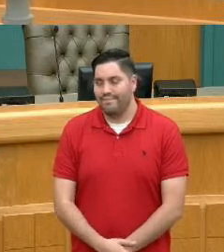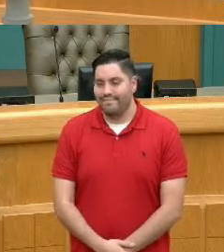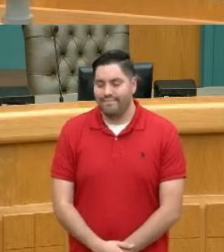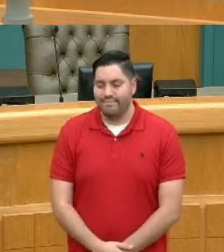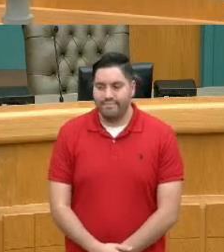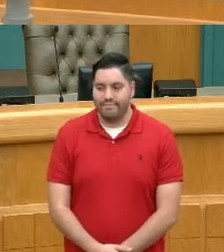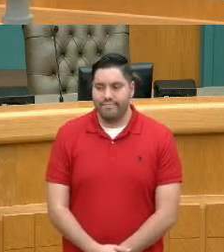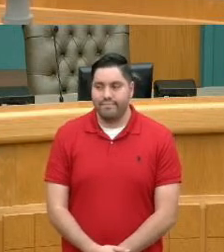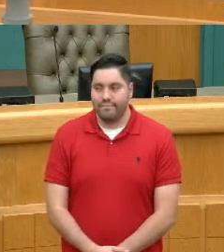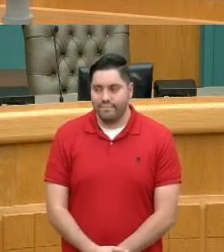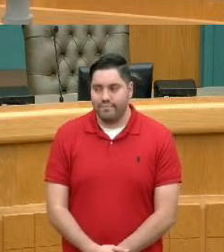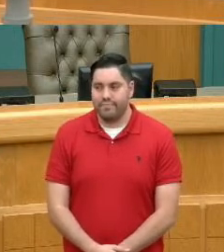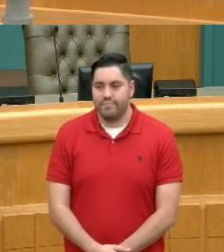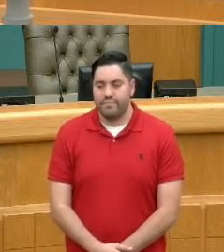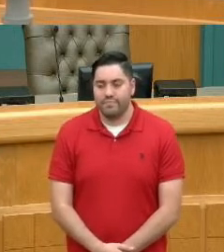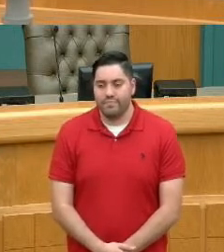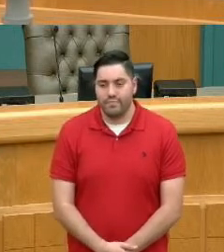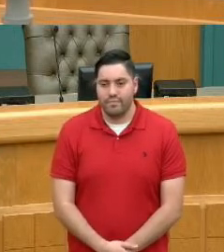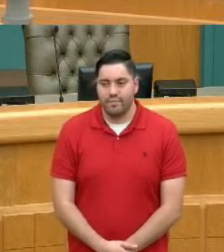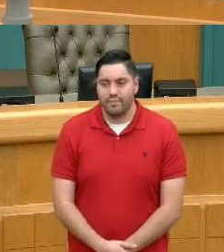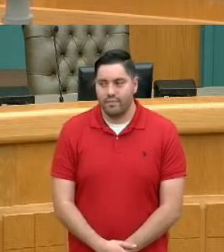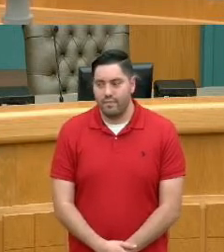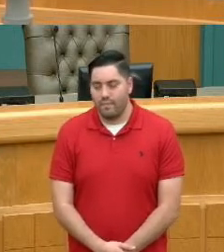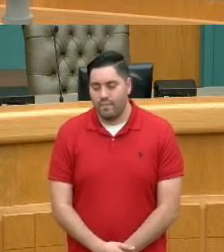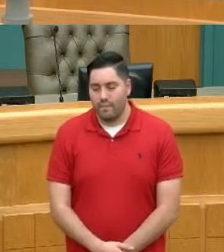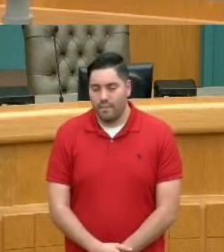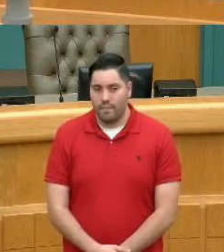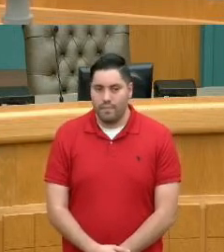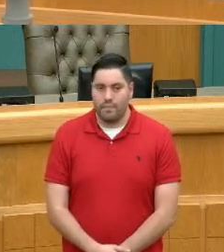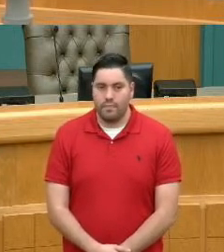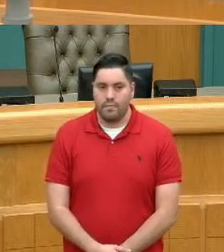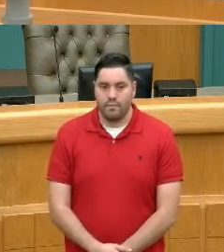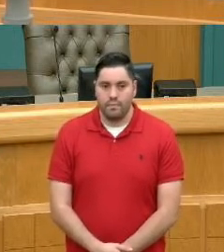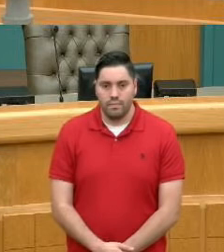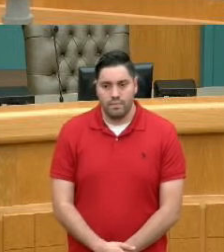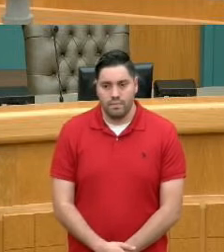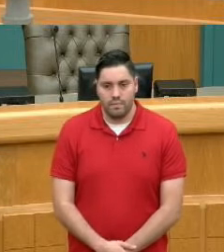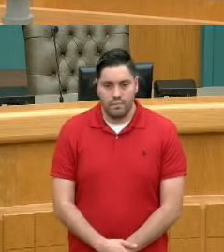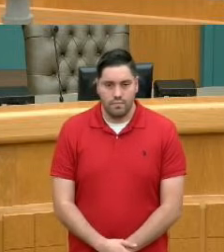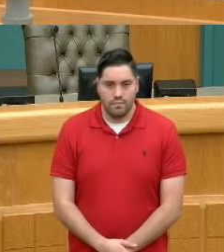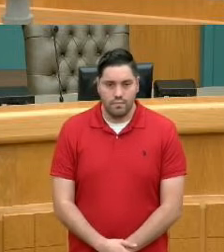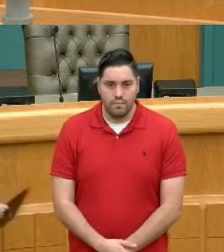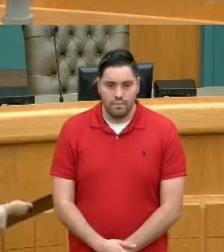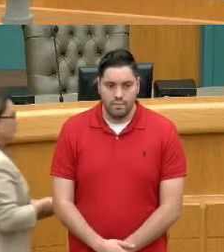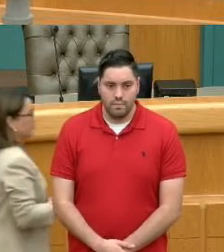total de 14 empleados están bajo cuarentena como medida precautoria.